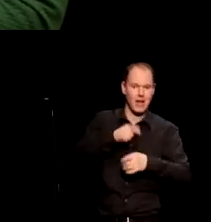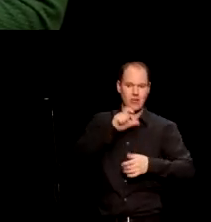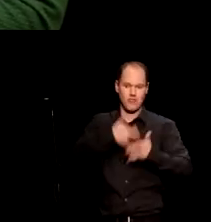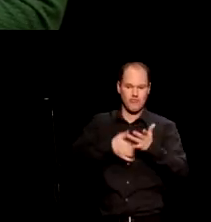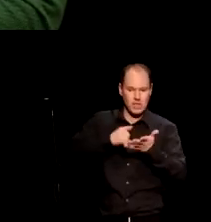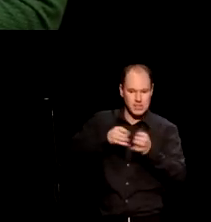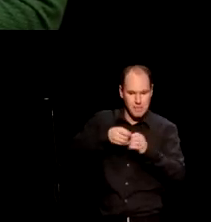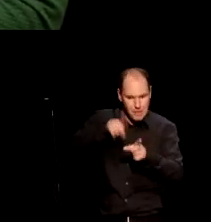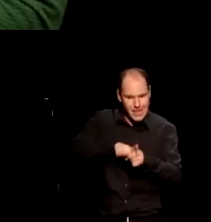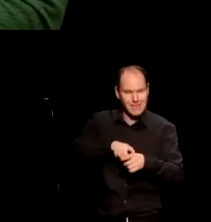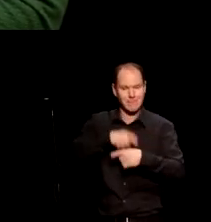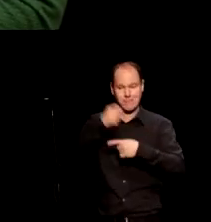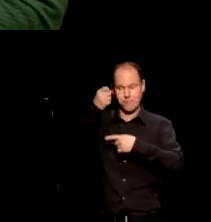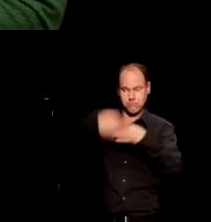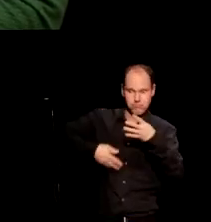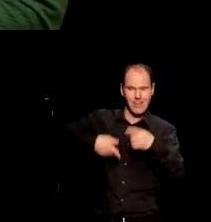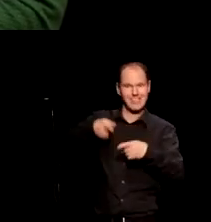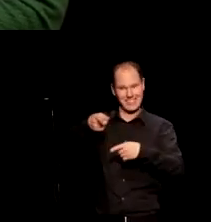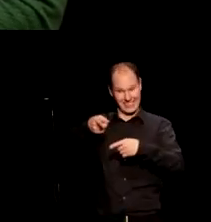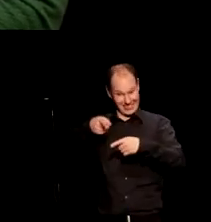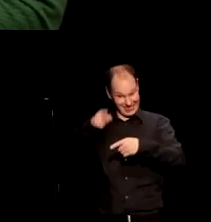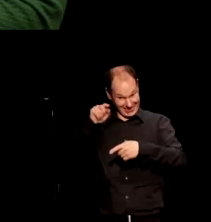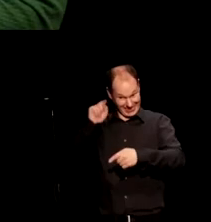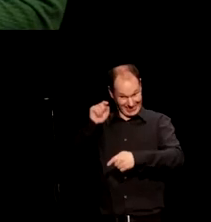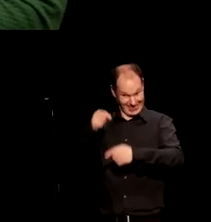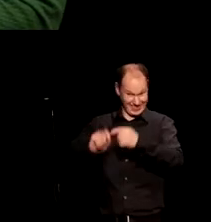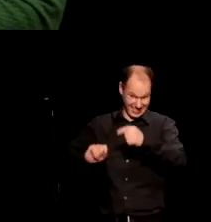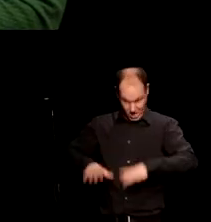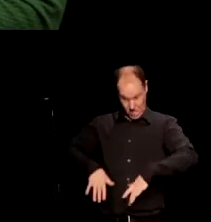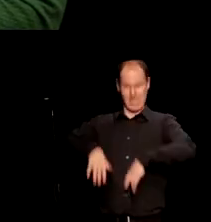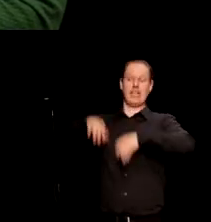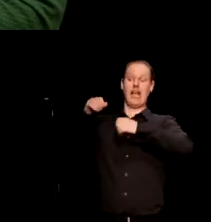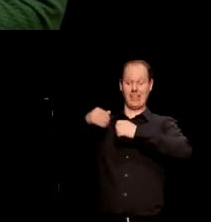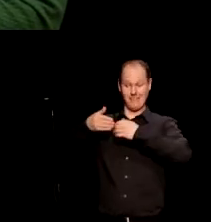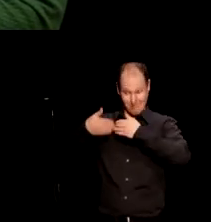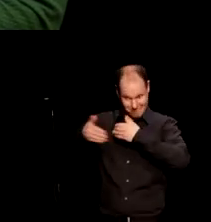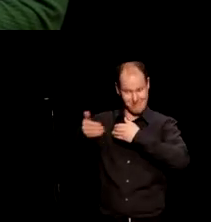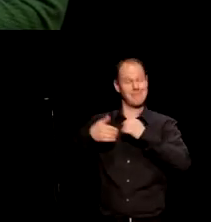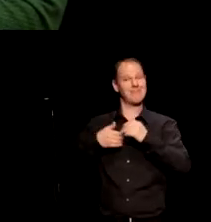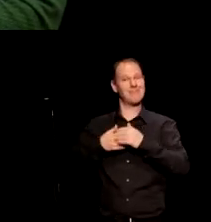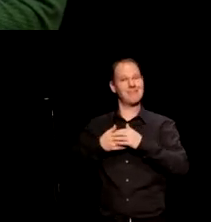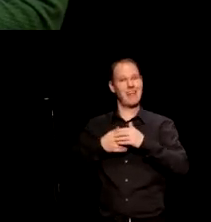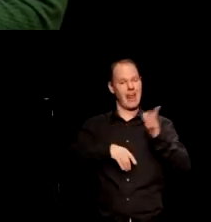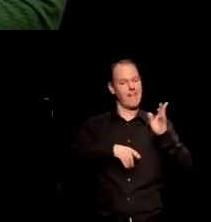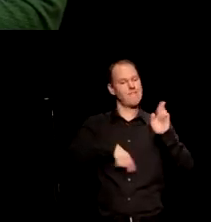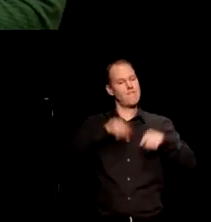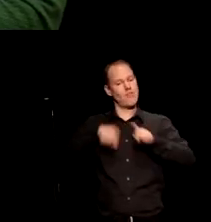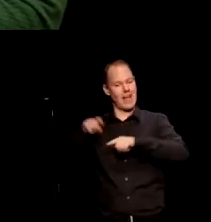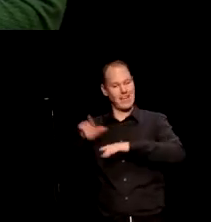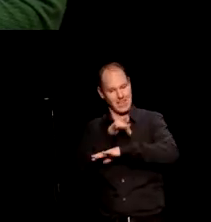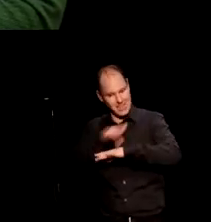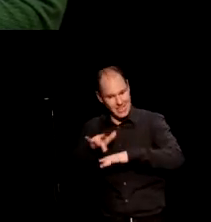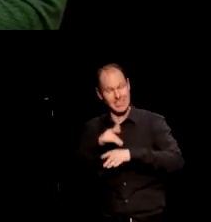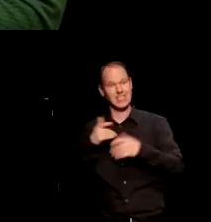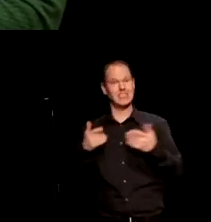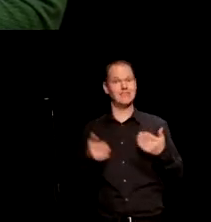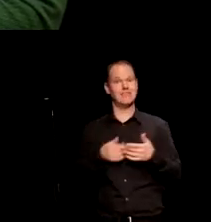Hope. That was the origin, and that's where these things started, and the variety of it.